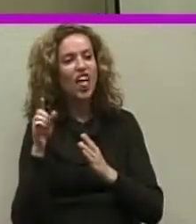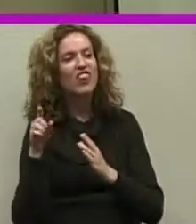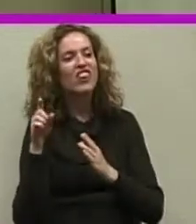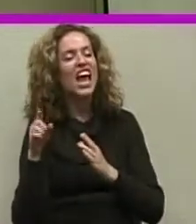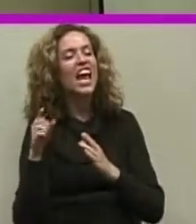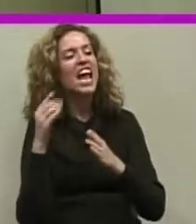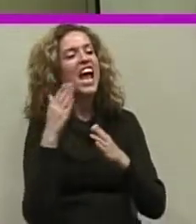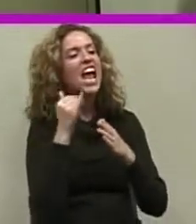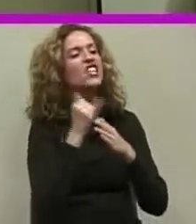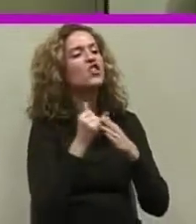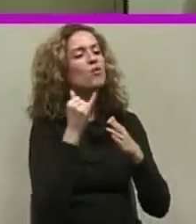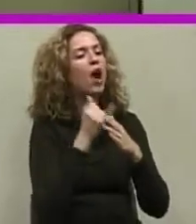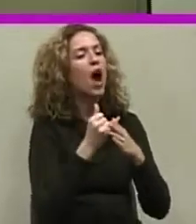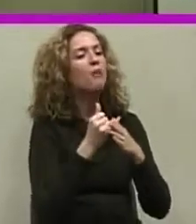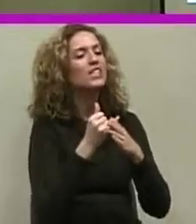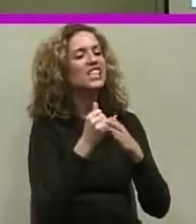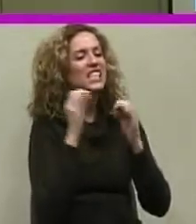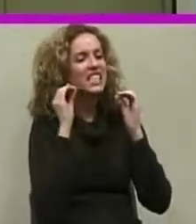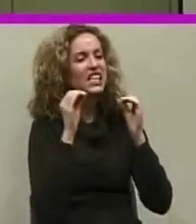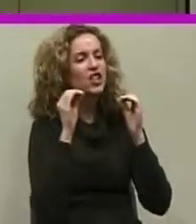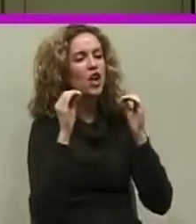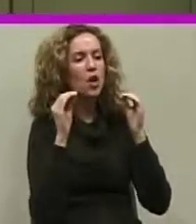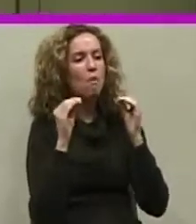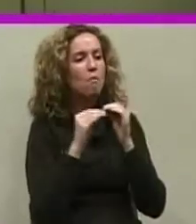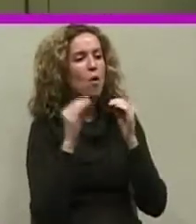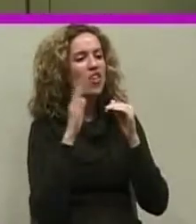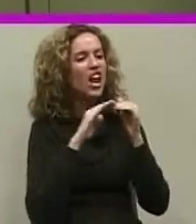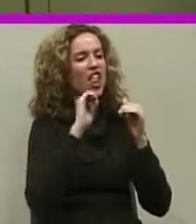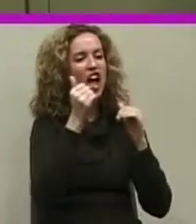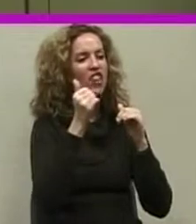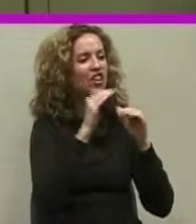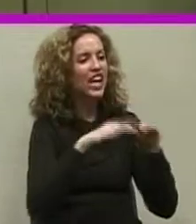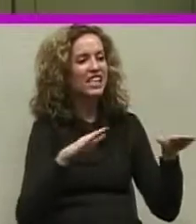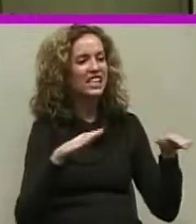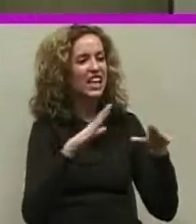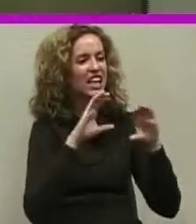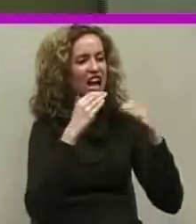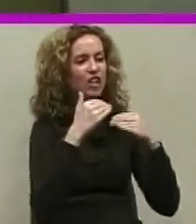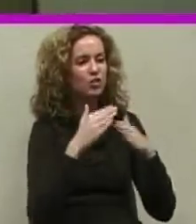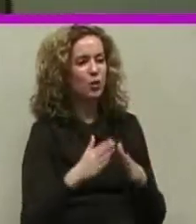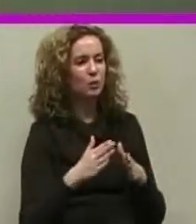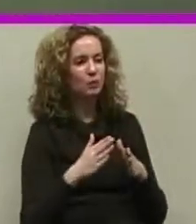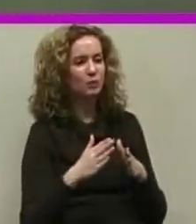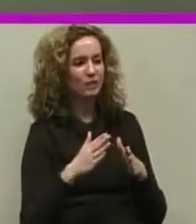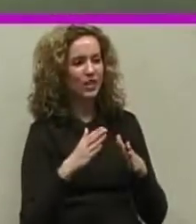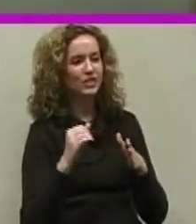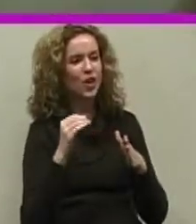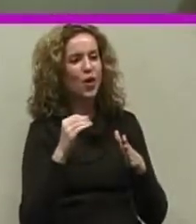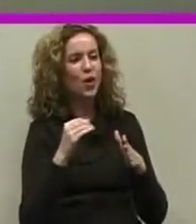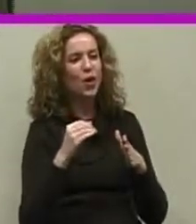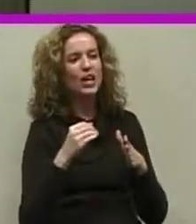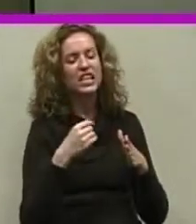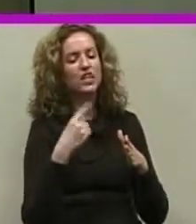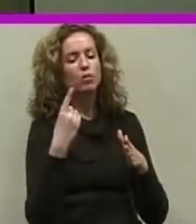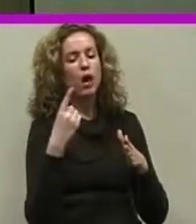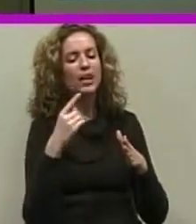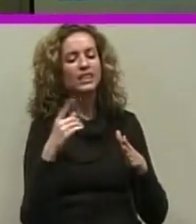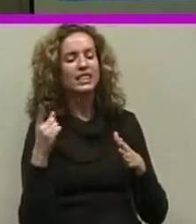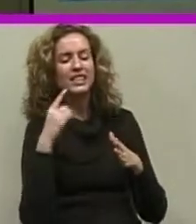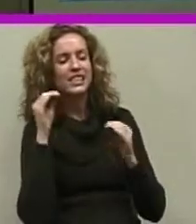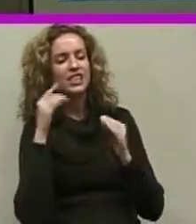the classroom. And I always I love this picture where the person would come over and call on the, could you read the next paragraph? And here's this poor little LD kid, right, kind of